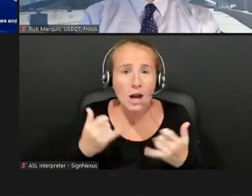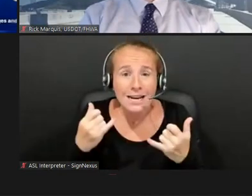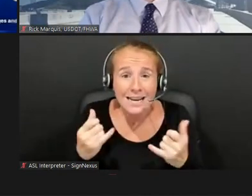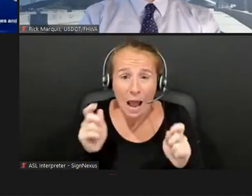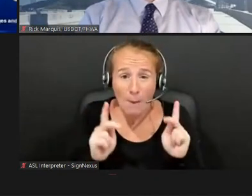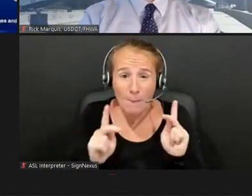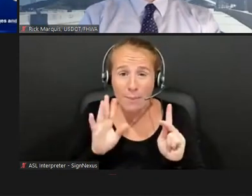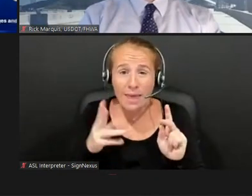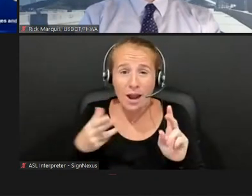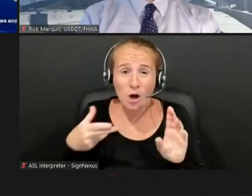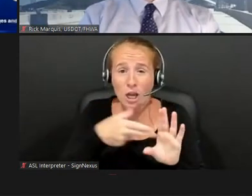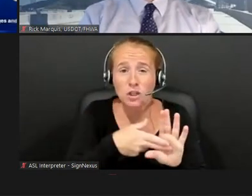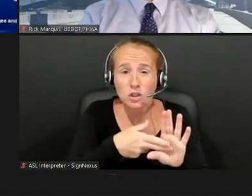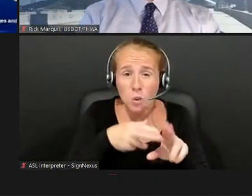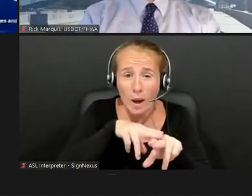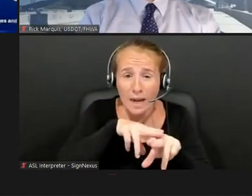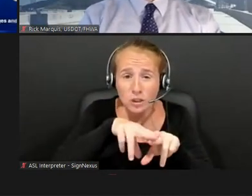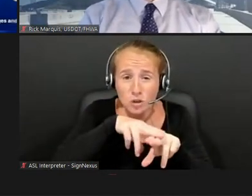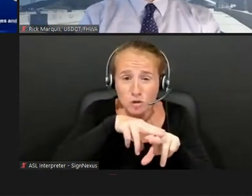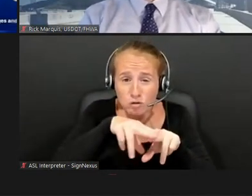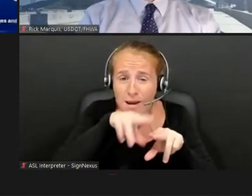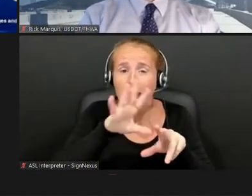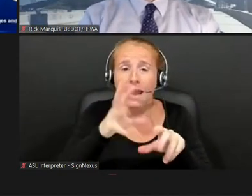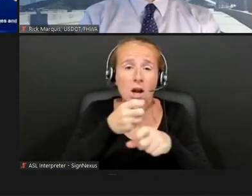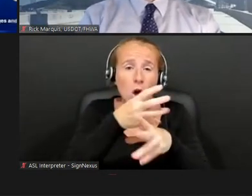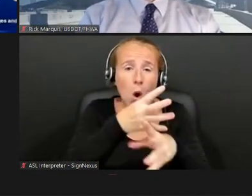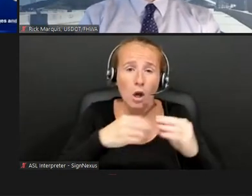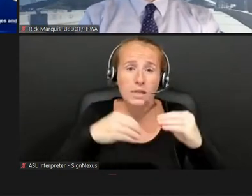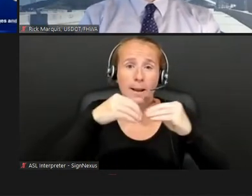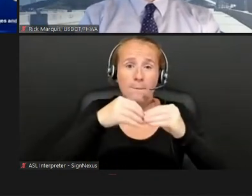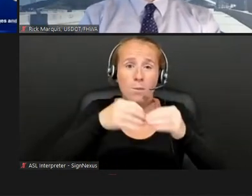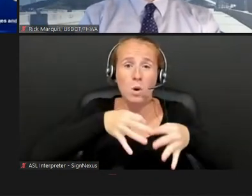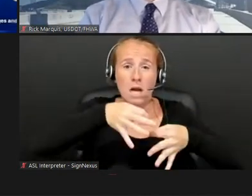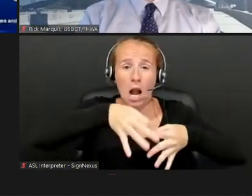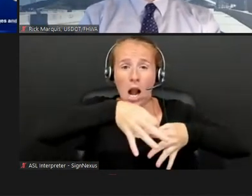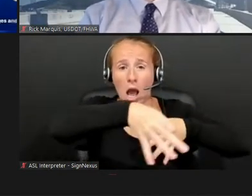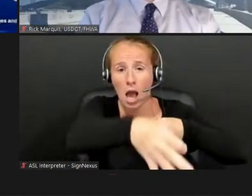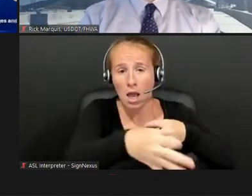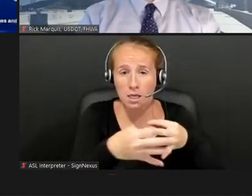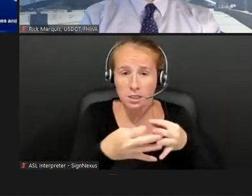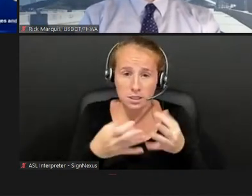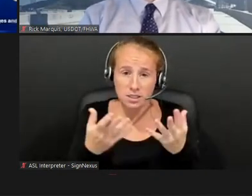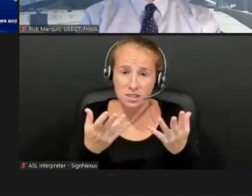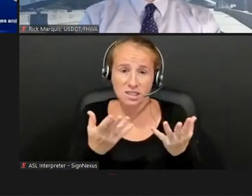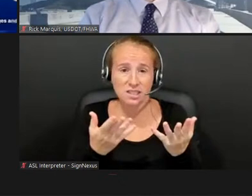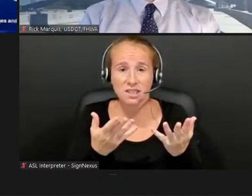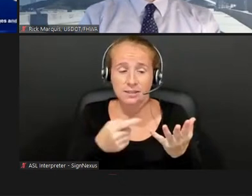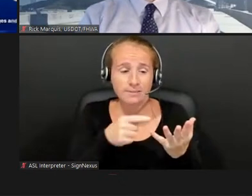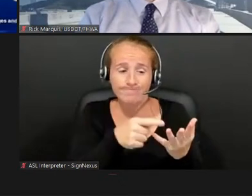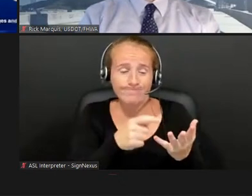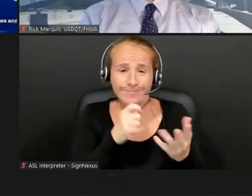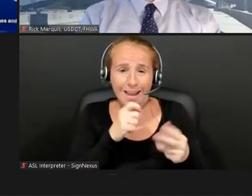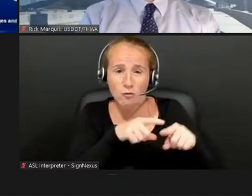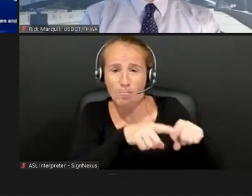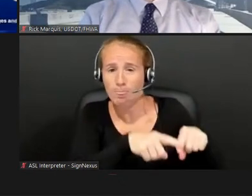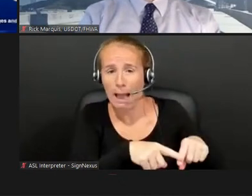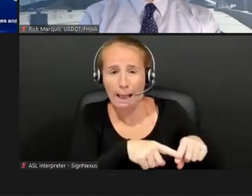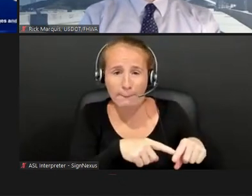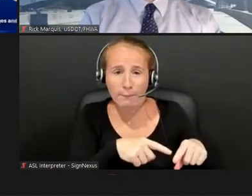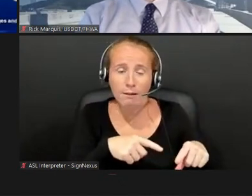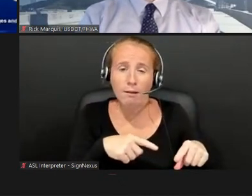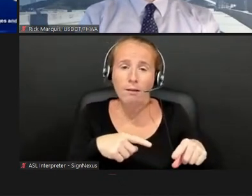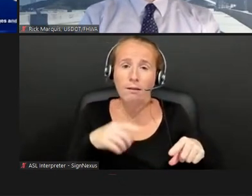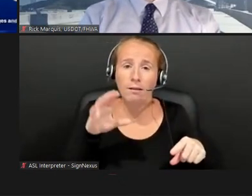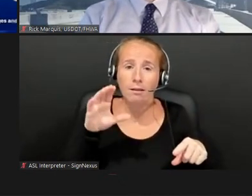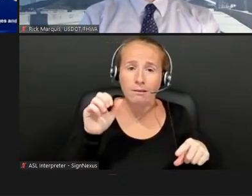either going to hop on the train um and cause more delays there and make that less of a reliable system and people getting in the